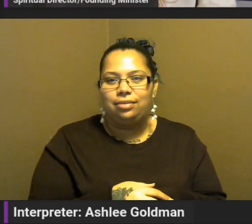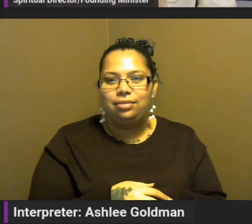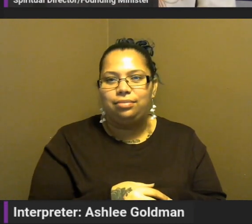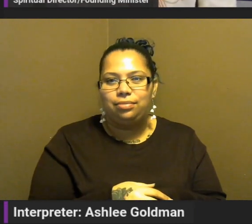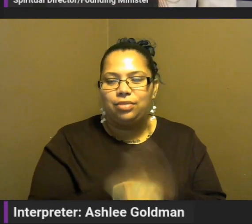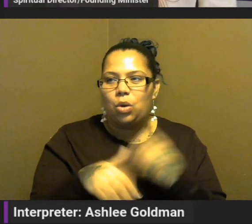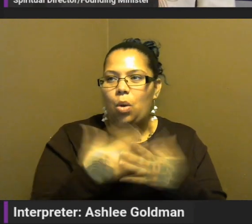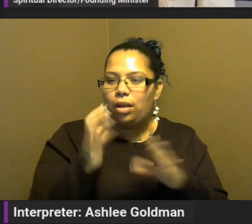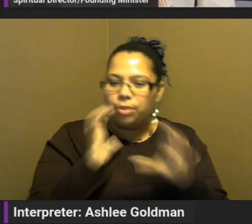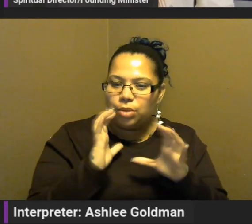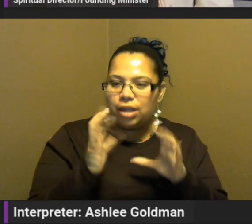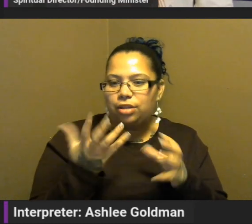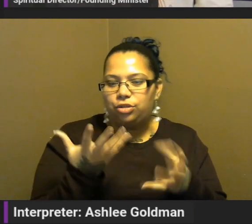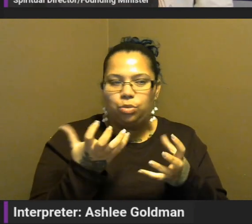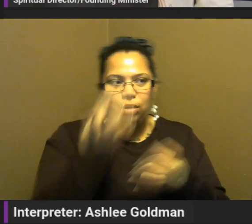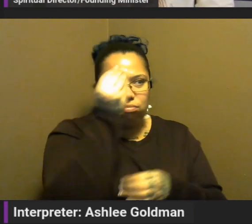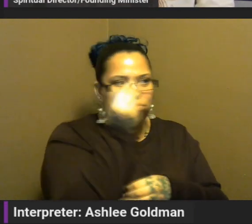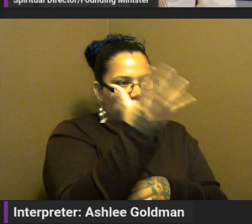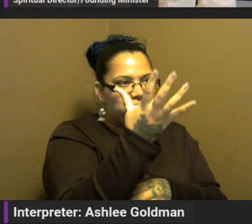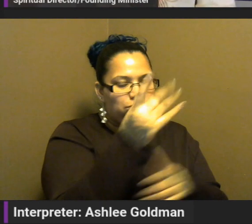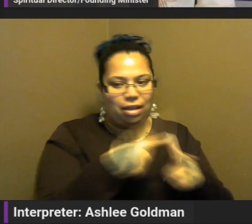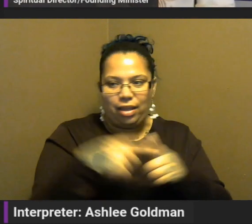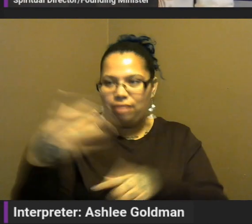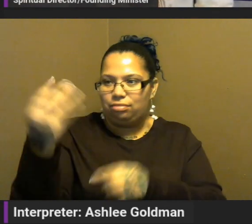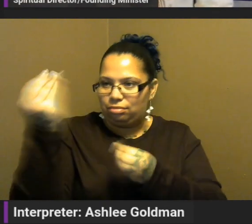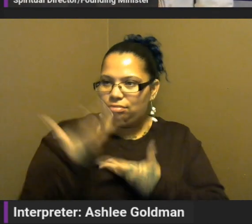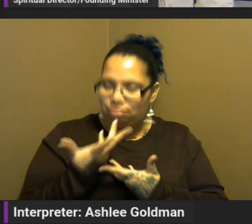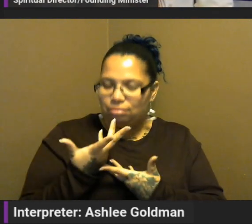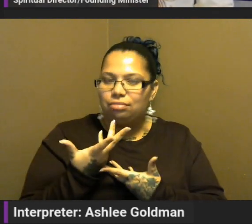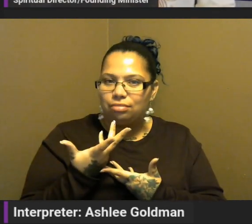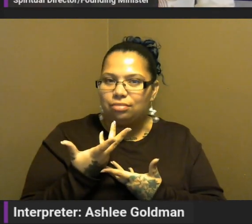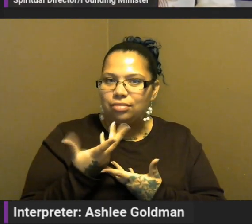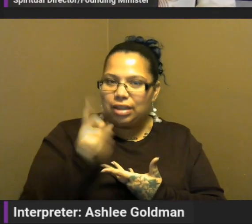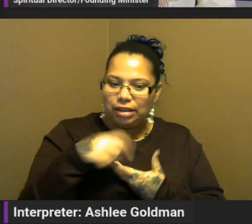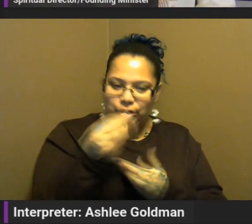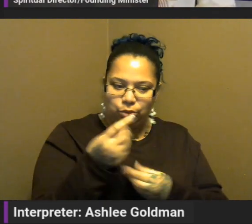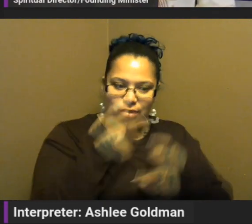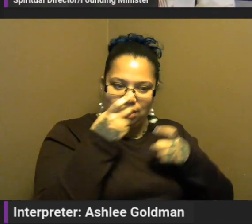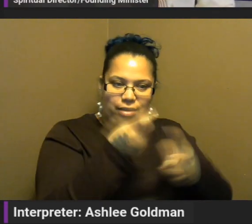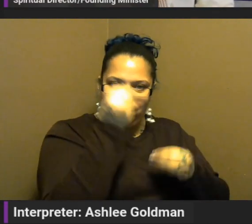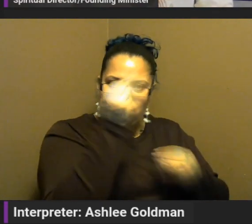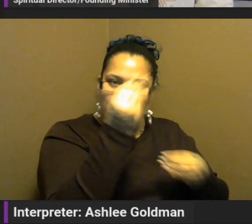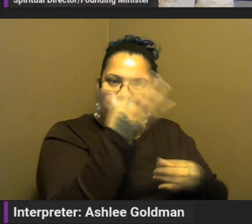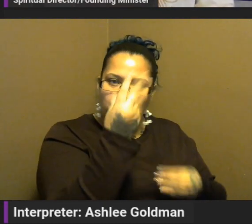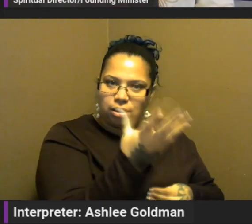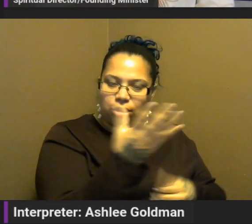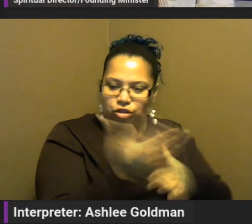or to receive. I am either giving information, sharing information,